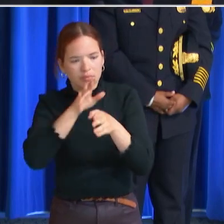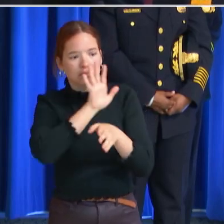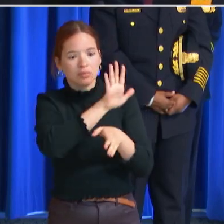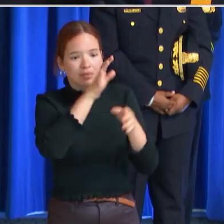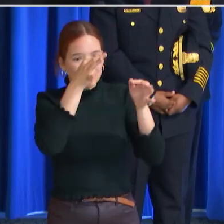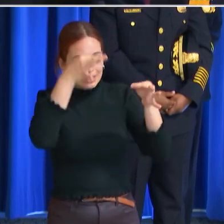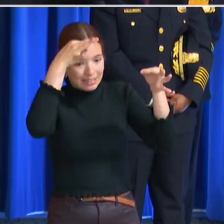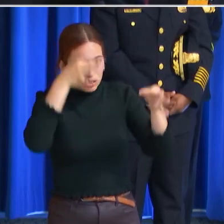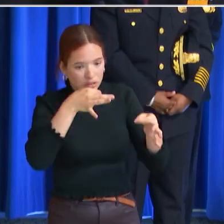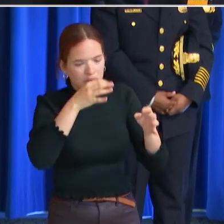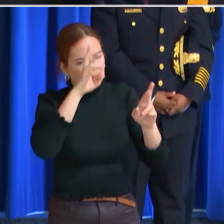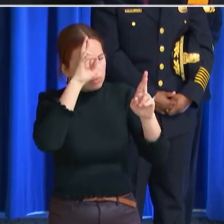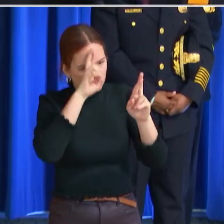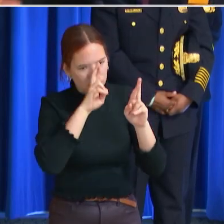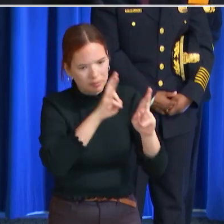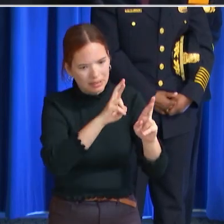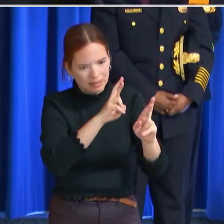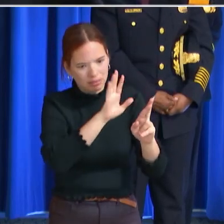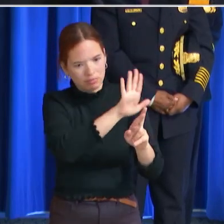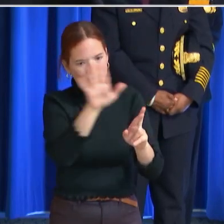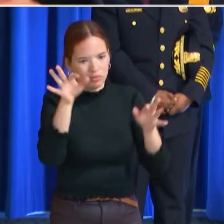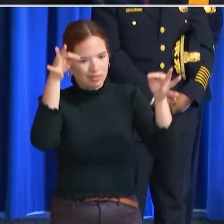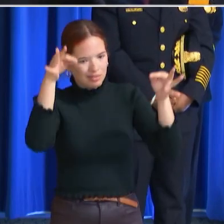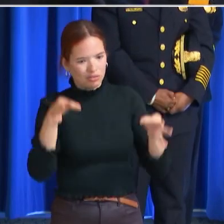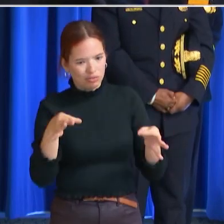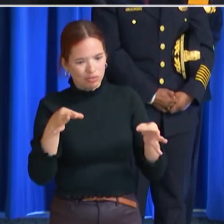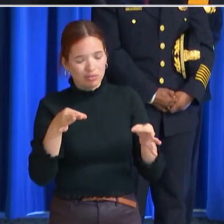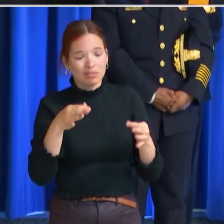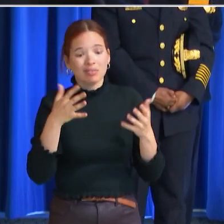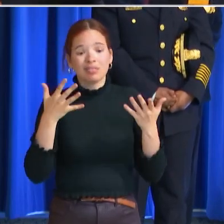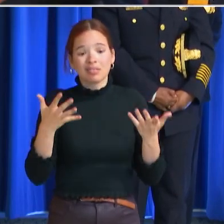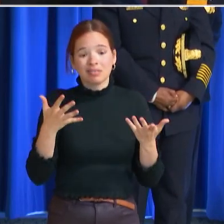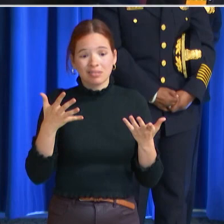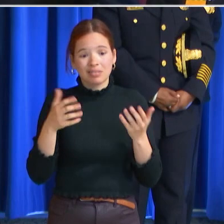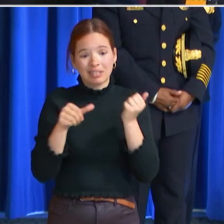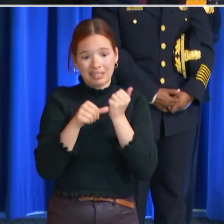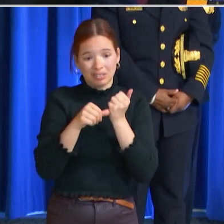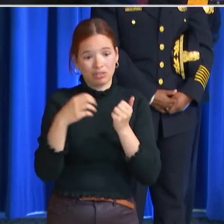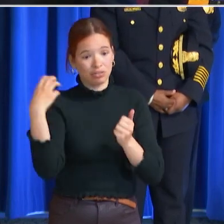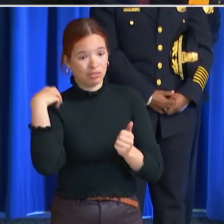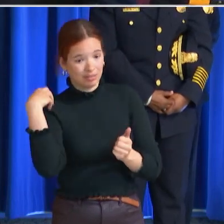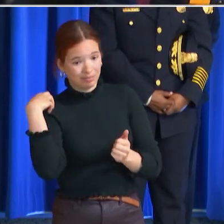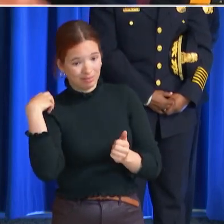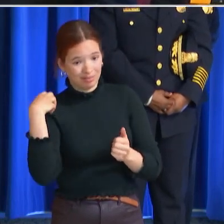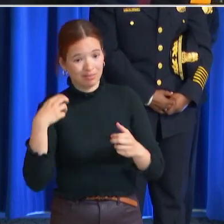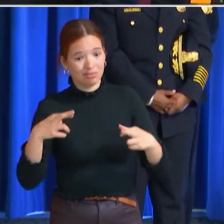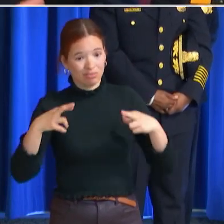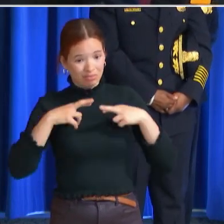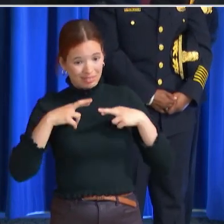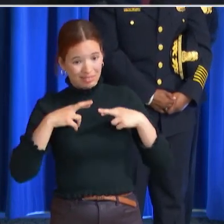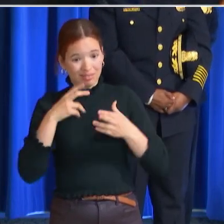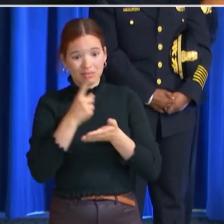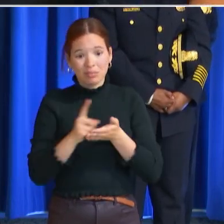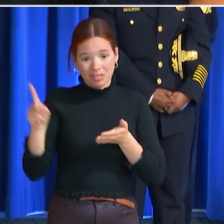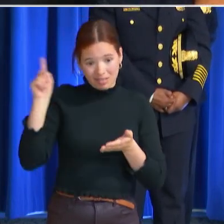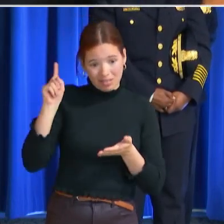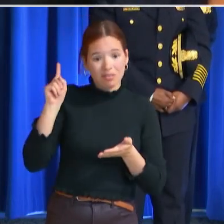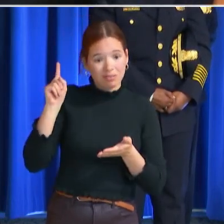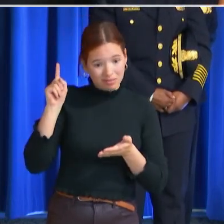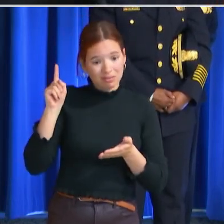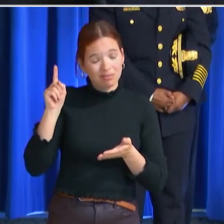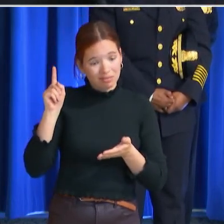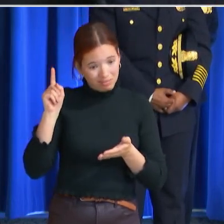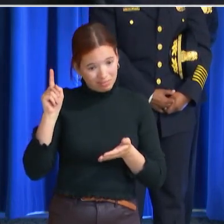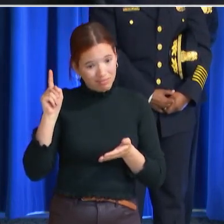they make. I mean, we had an assistant chief retire a week or so ago. And before that, somebody else retired. So it's the